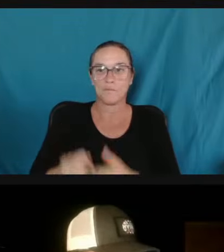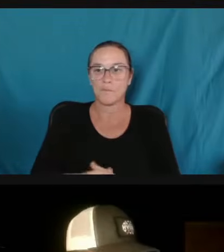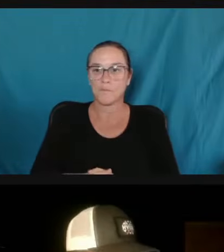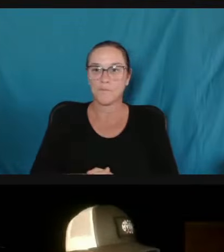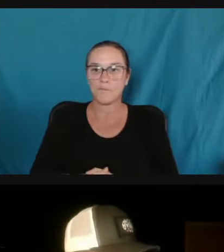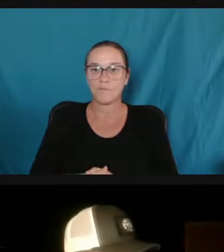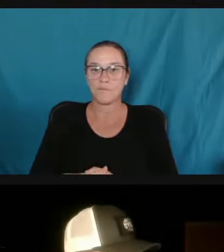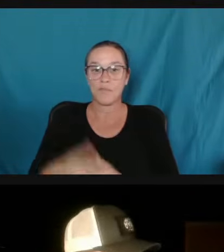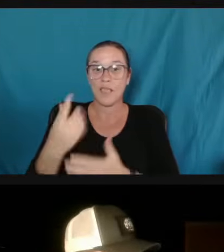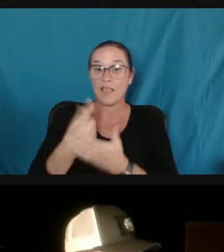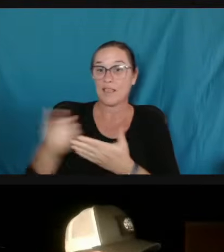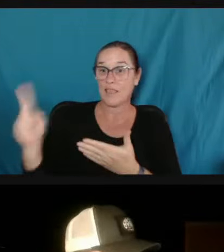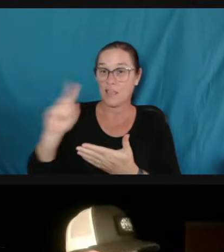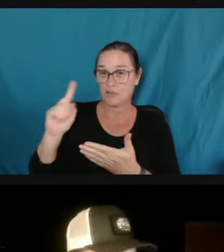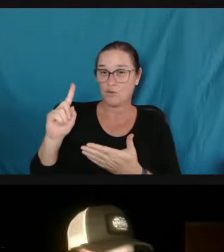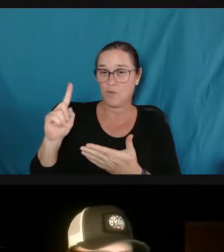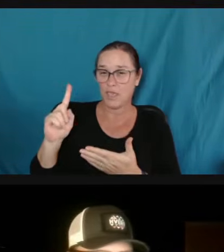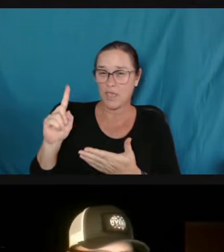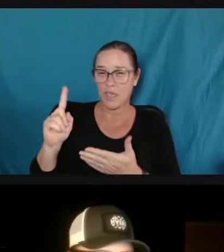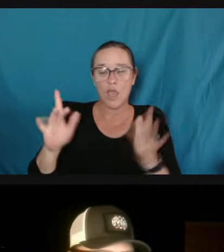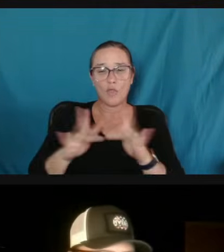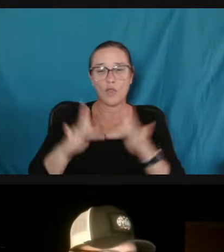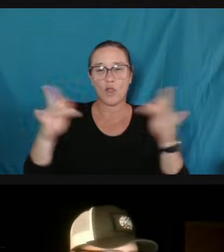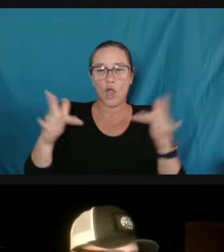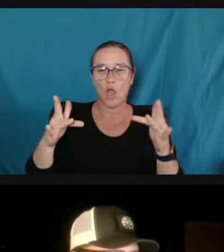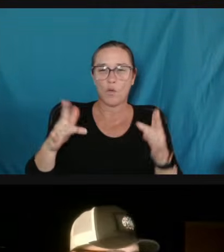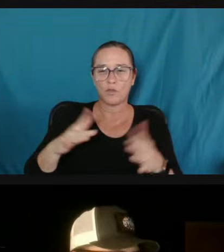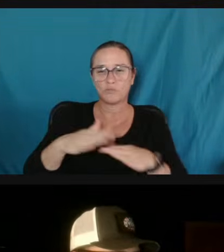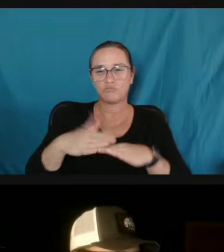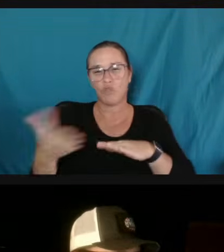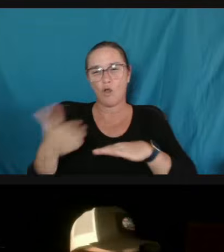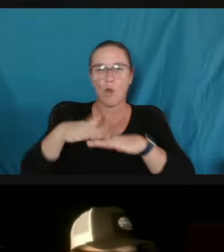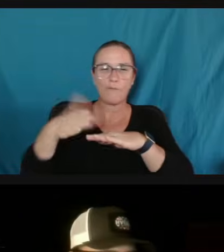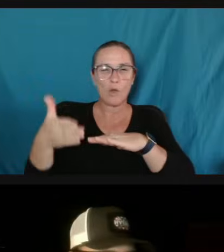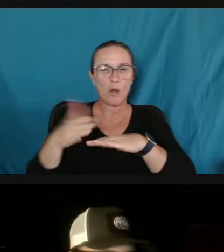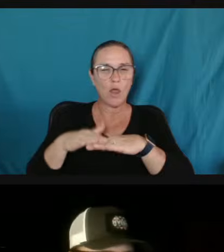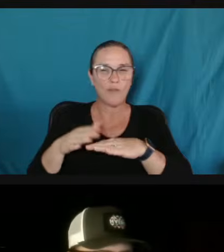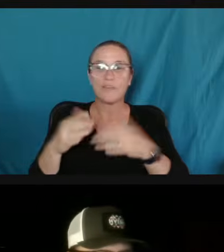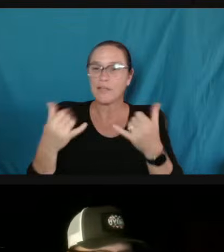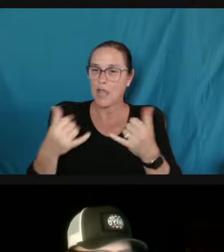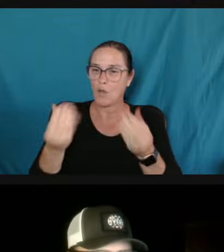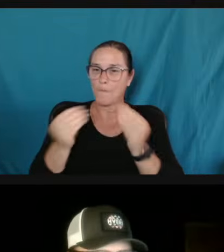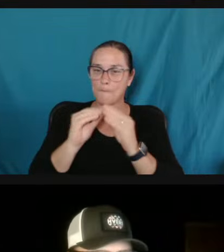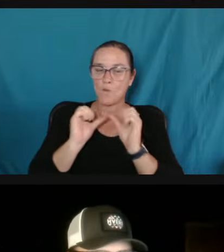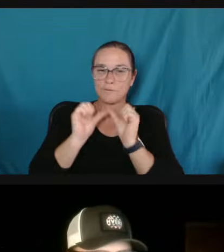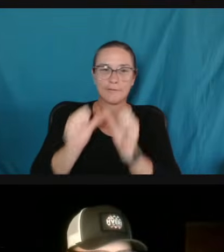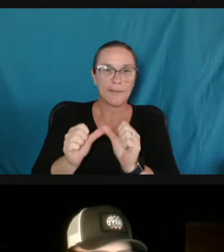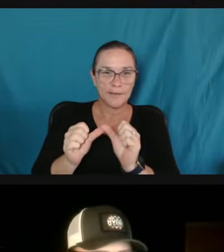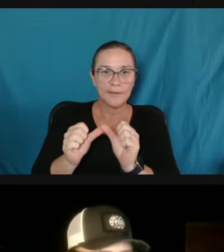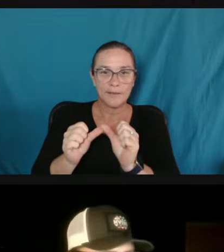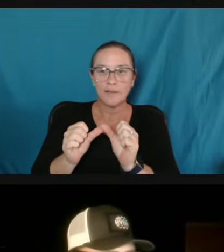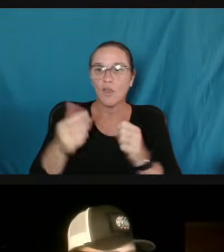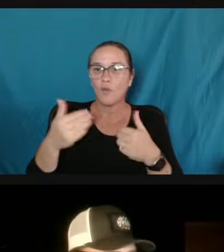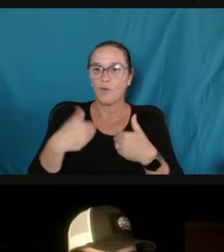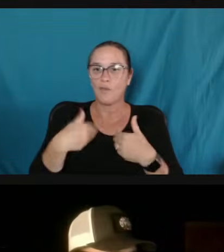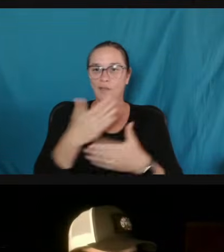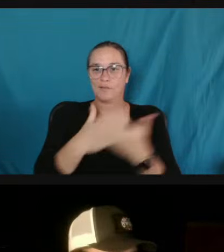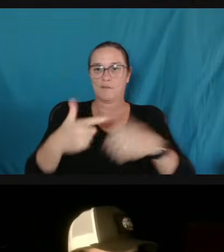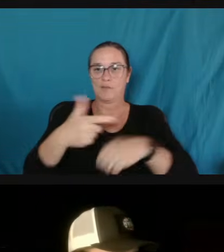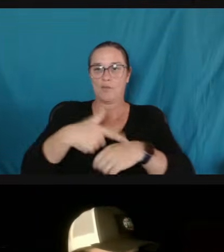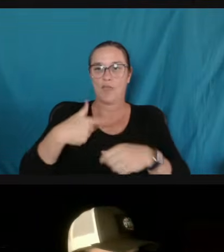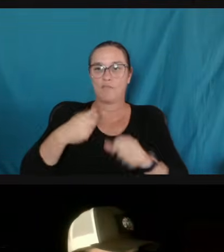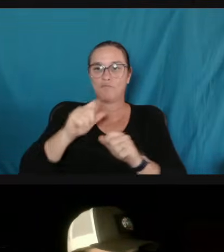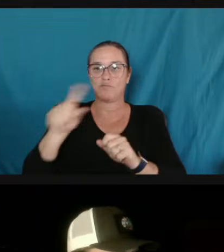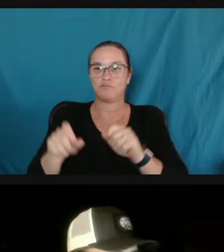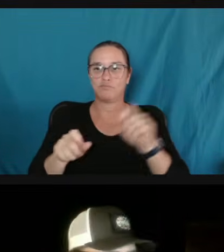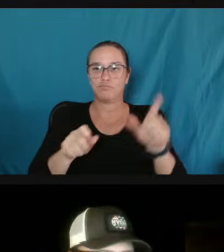Last week, the glow was a little more intermittent, so now it's a little steadier. And we have occasional moments where we have spatter bursts, such